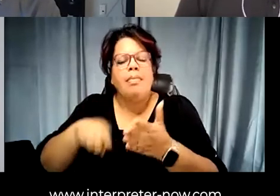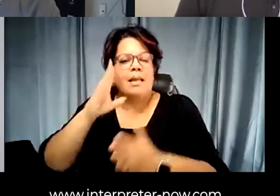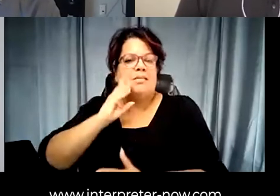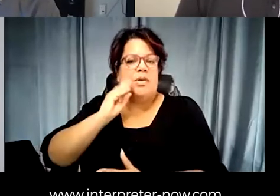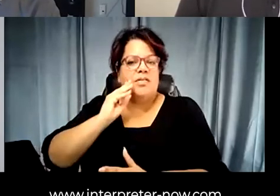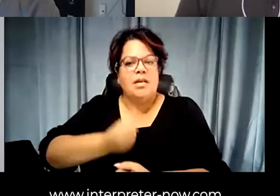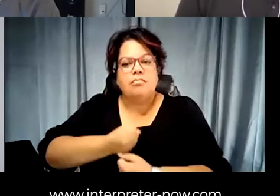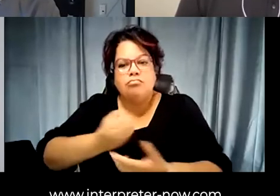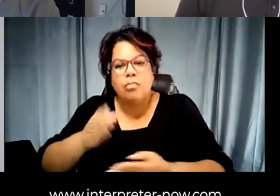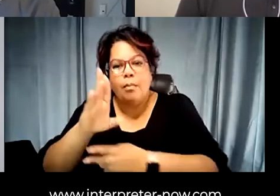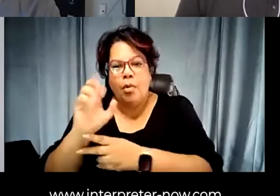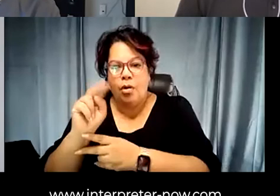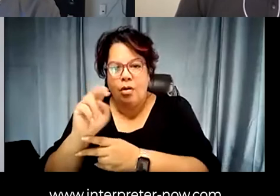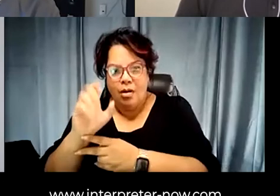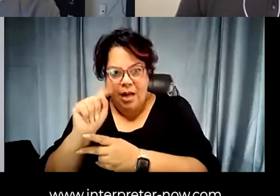maybe just take